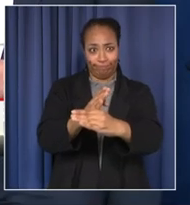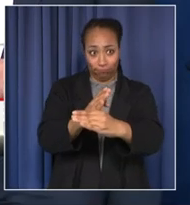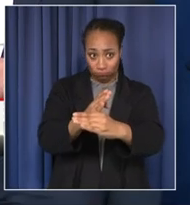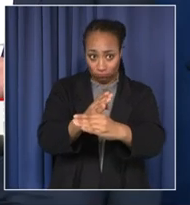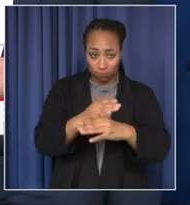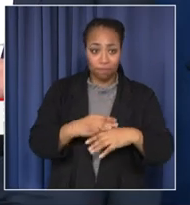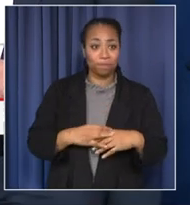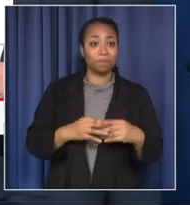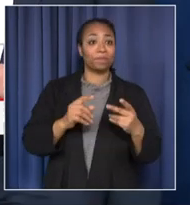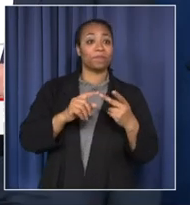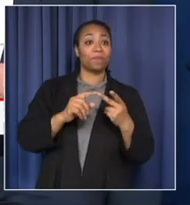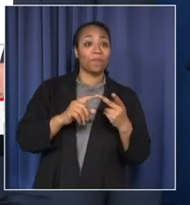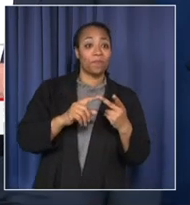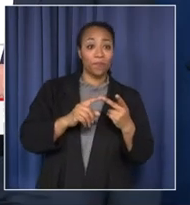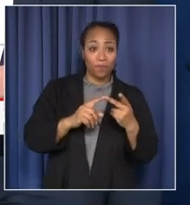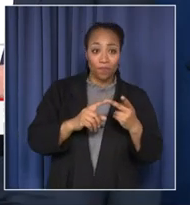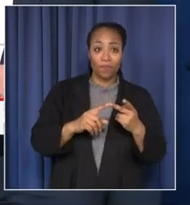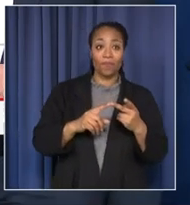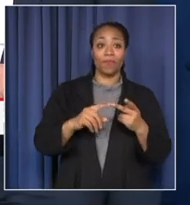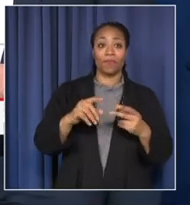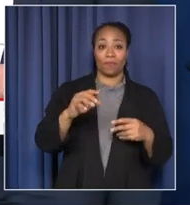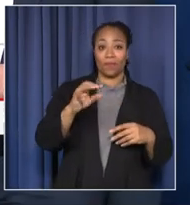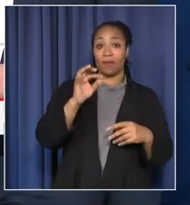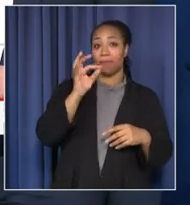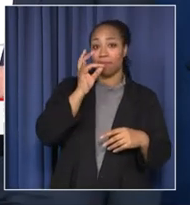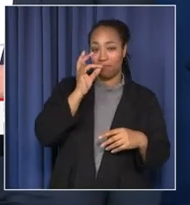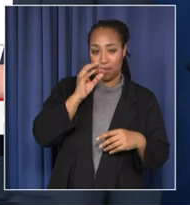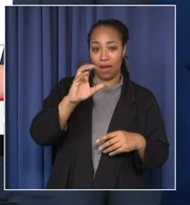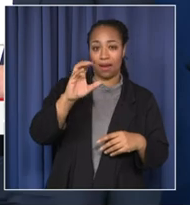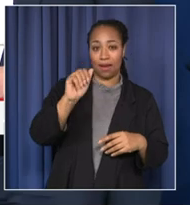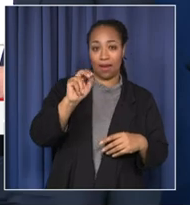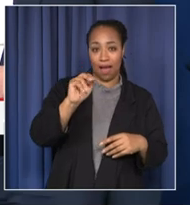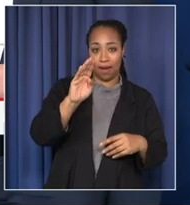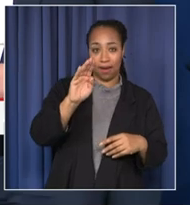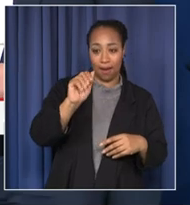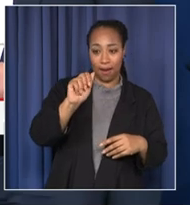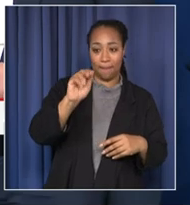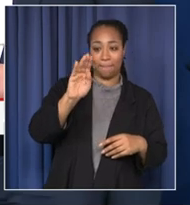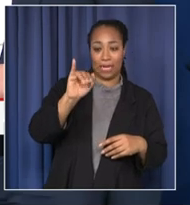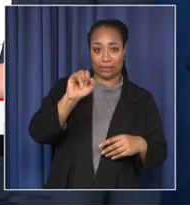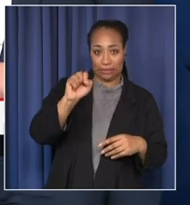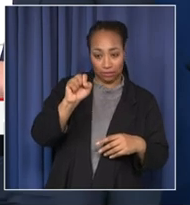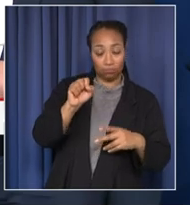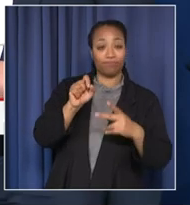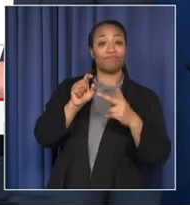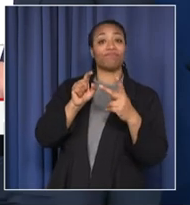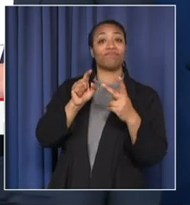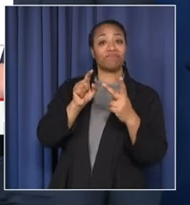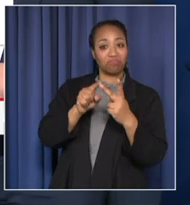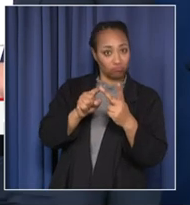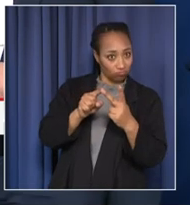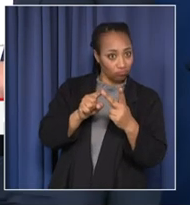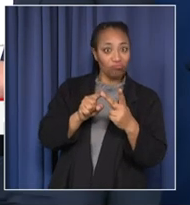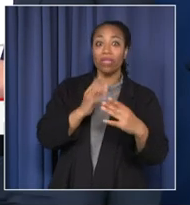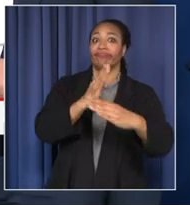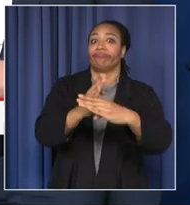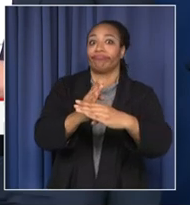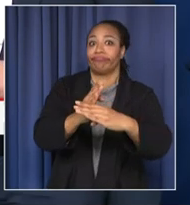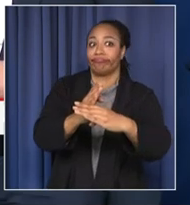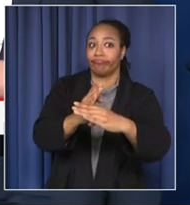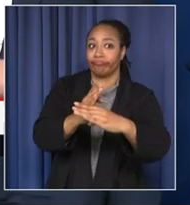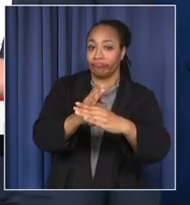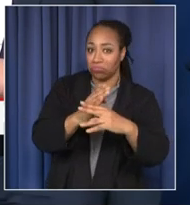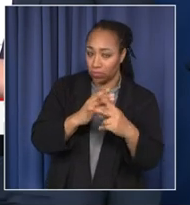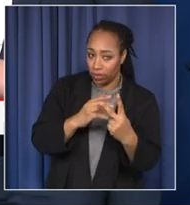interference on mostly social issues. The most recent issue being on public safety, and that's